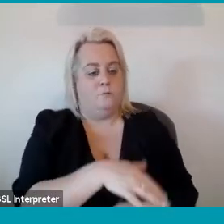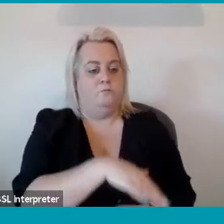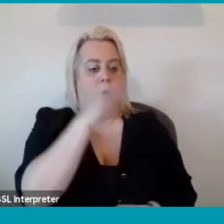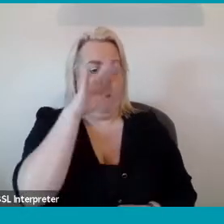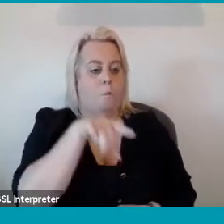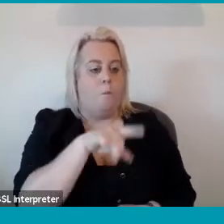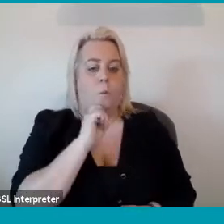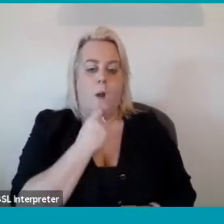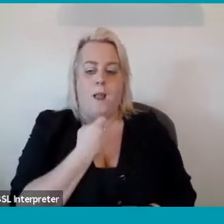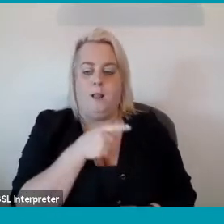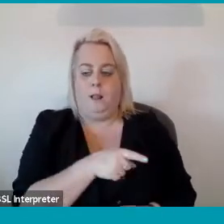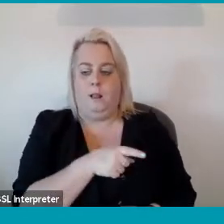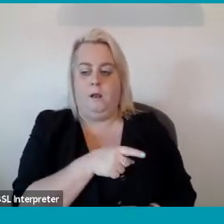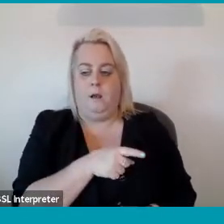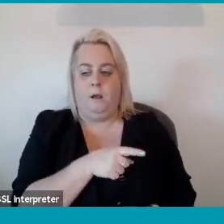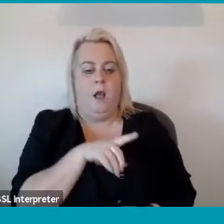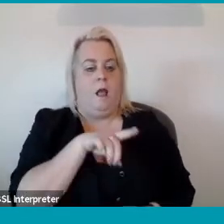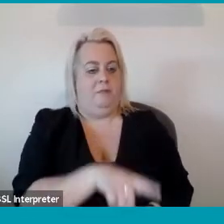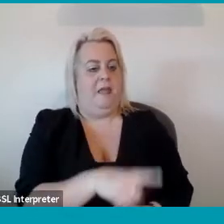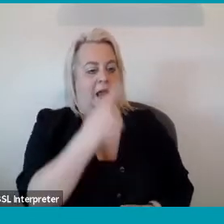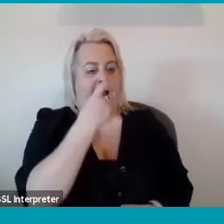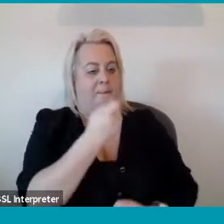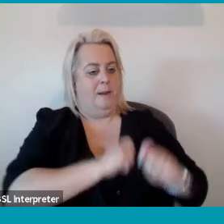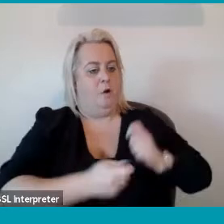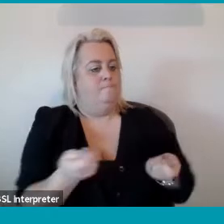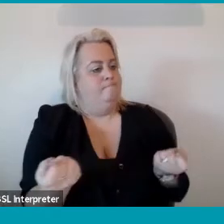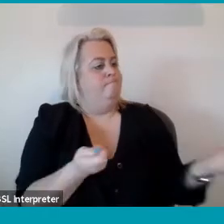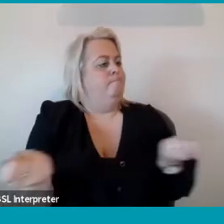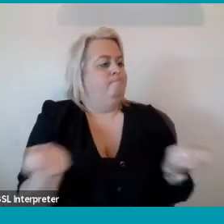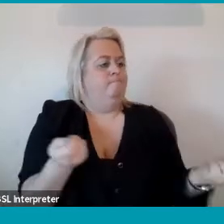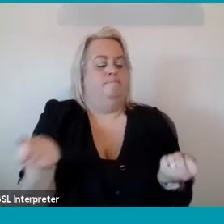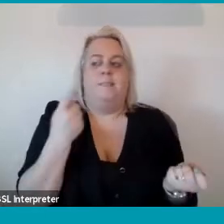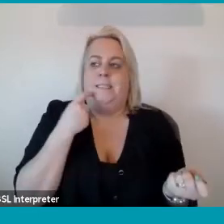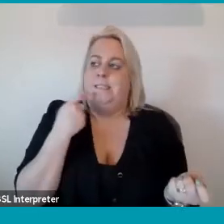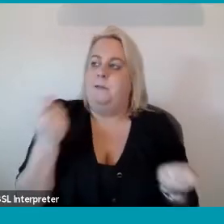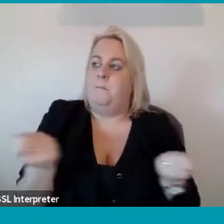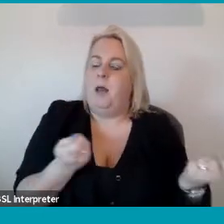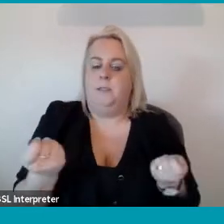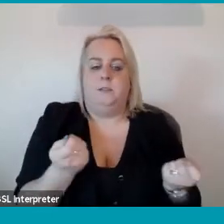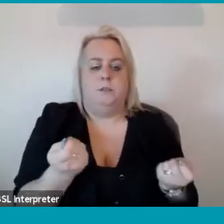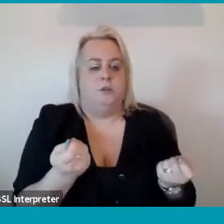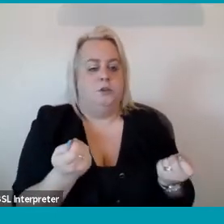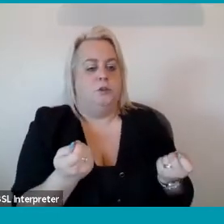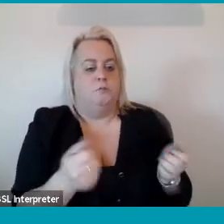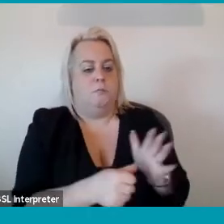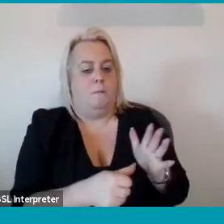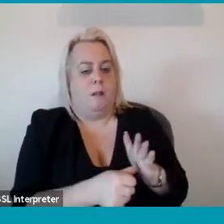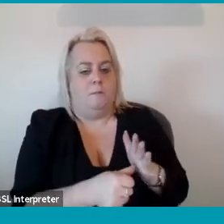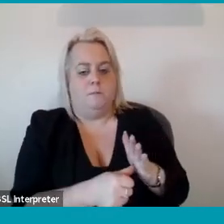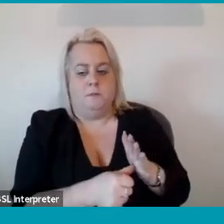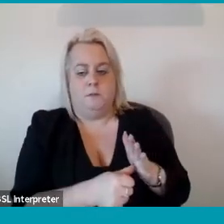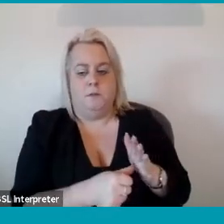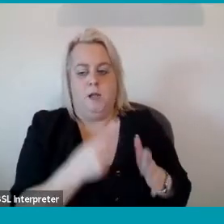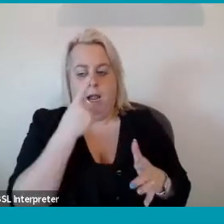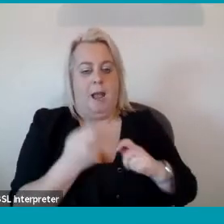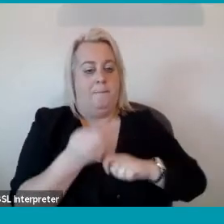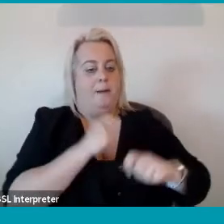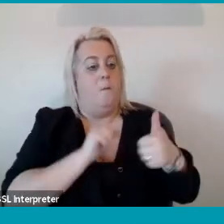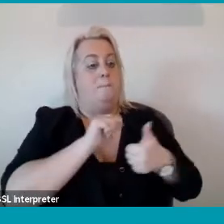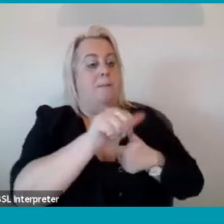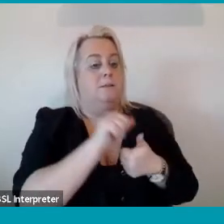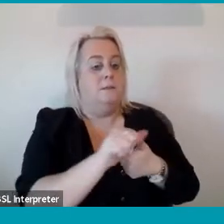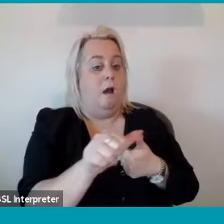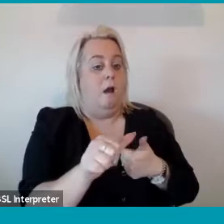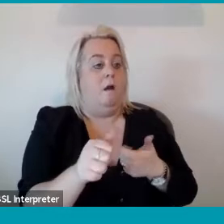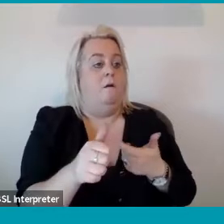strategies to manage that condition and to thrive either despite it or because of it in some cases. And we'll talk about that a little